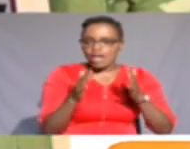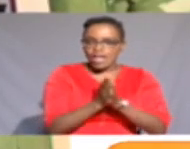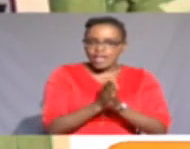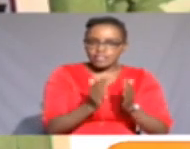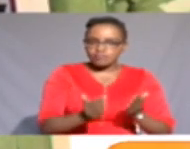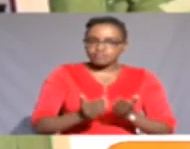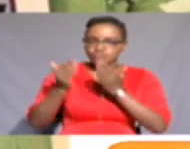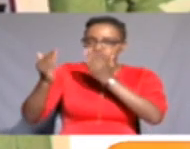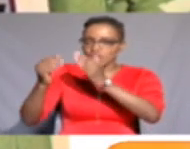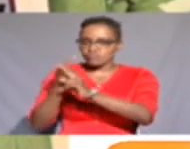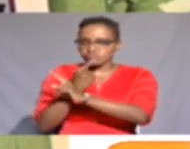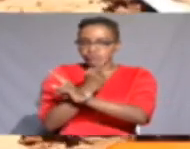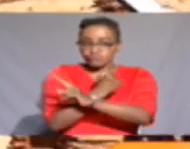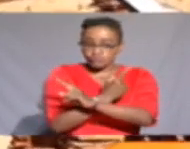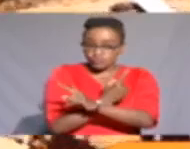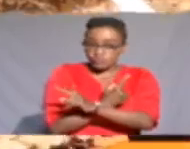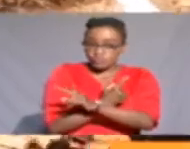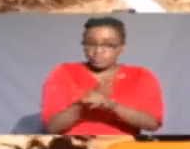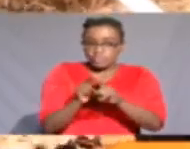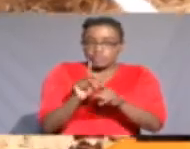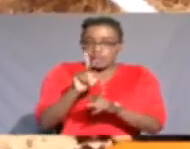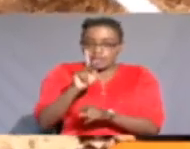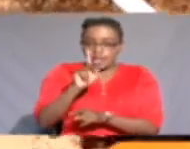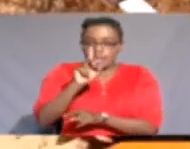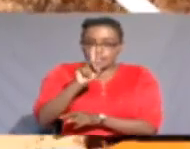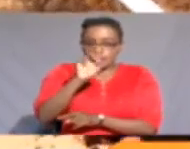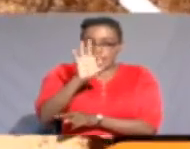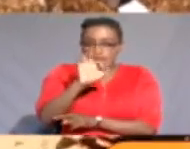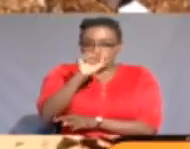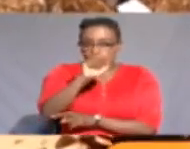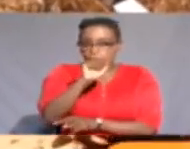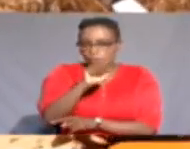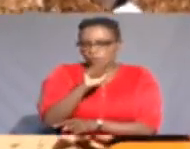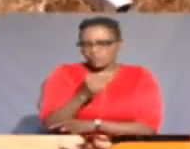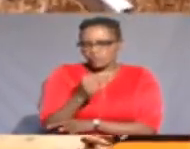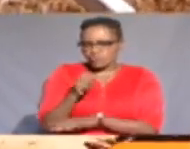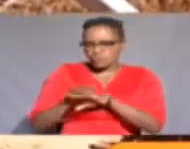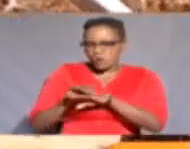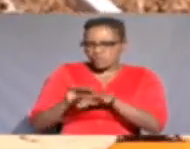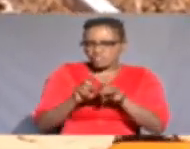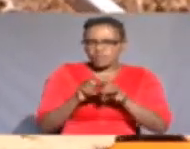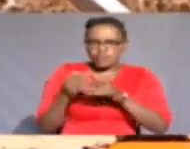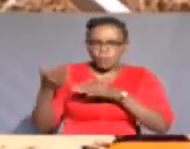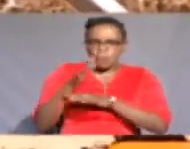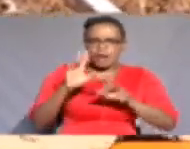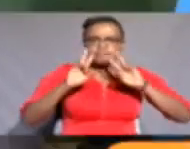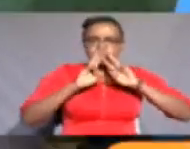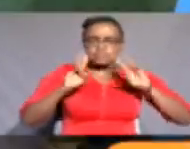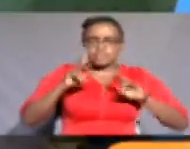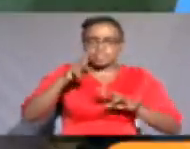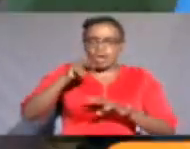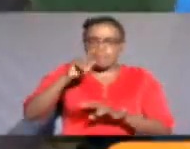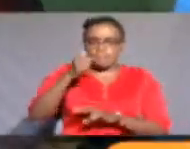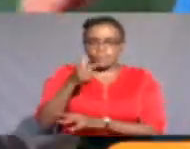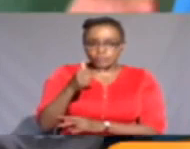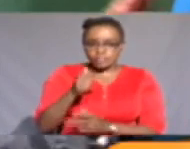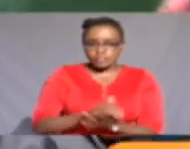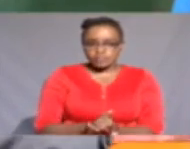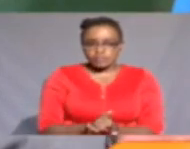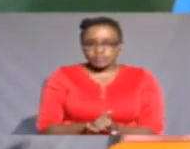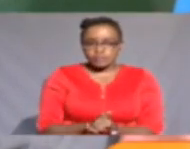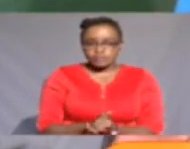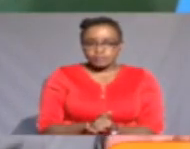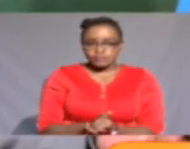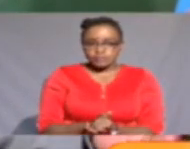He says the looming drawback of KDF forces could be detrimental to the stability of the port. We have improved